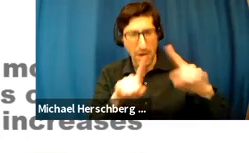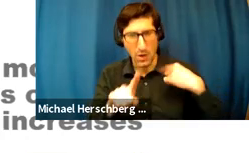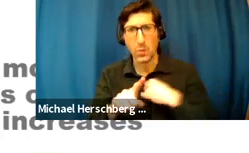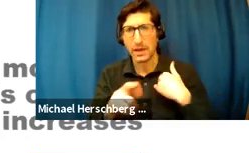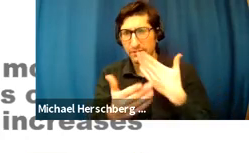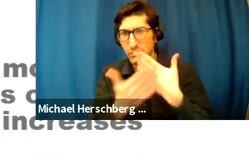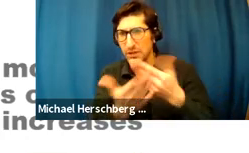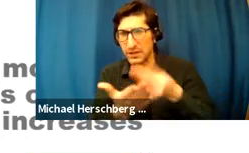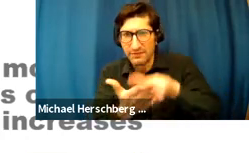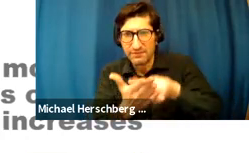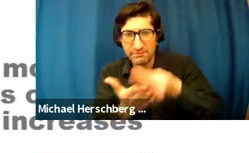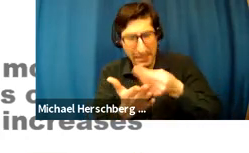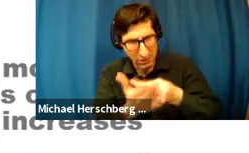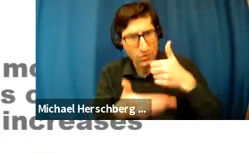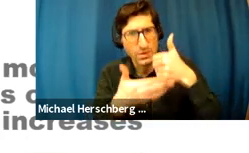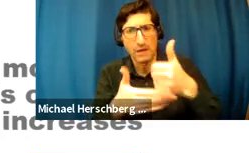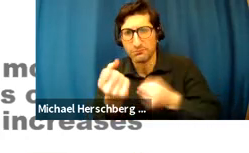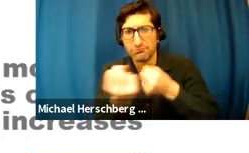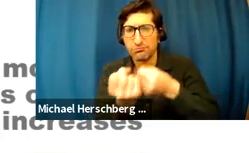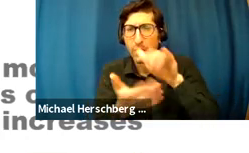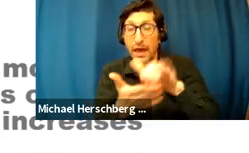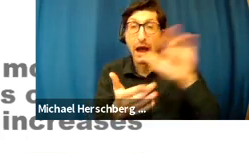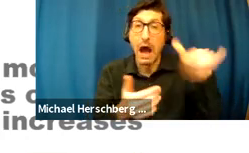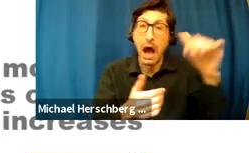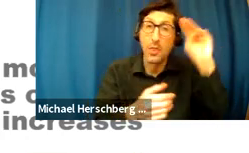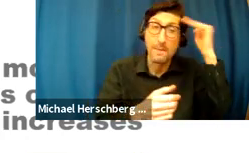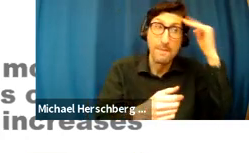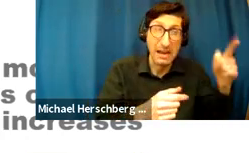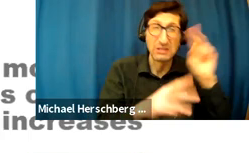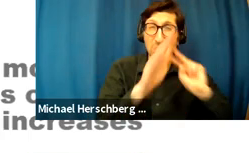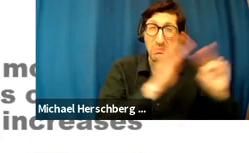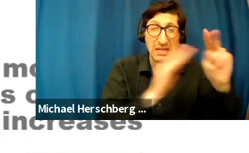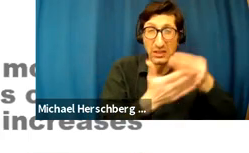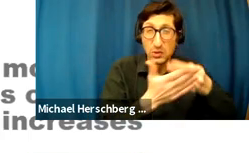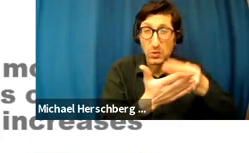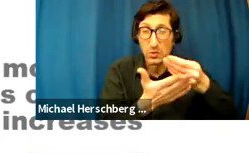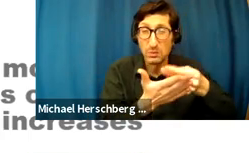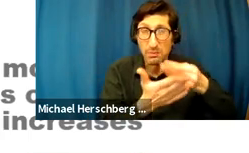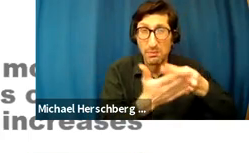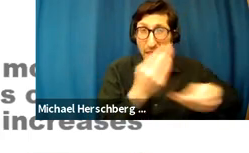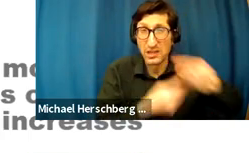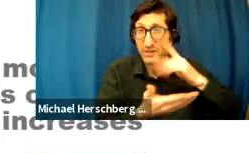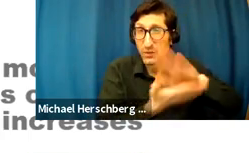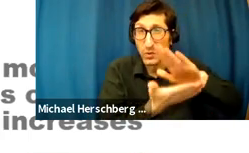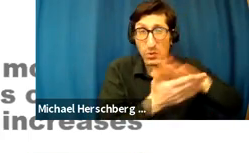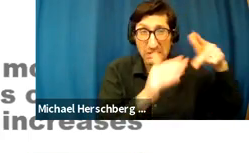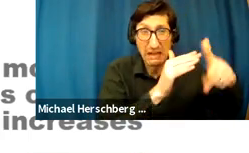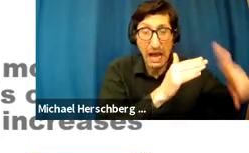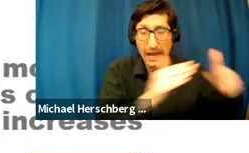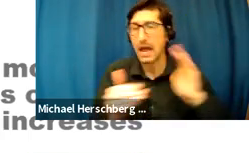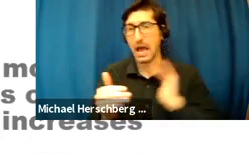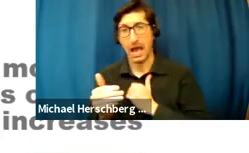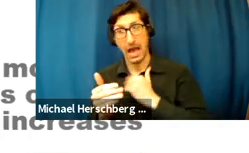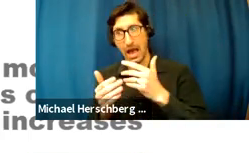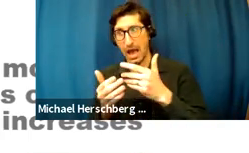work. At a time when other mayors are expecting dramatic cuts to school budgets, we will progress towards these goals with new